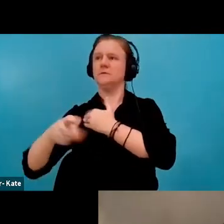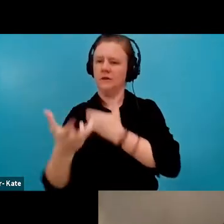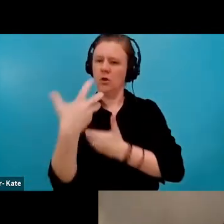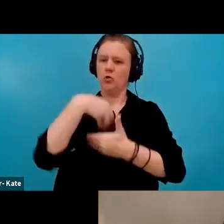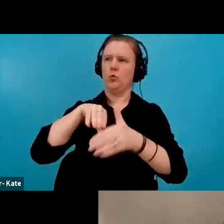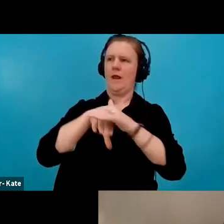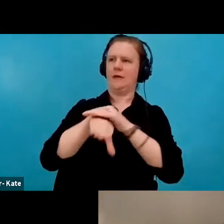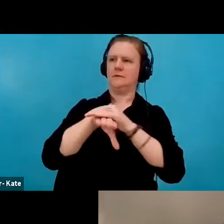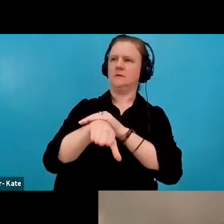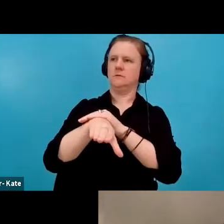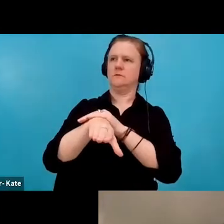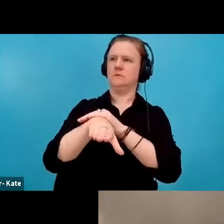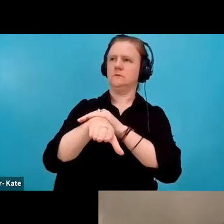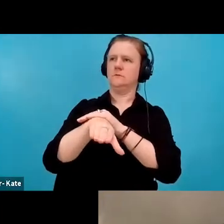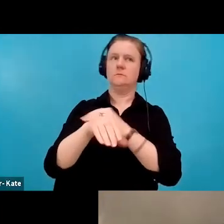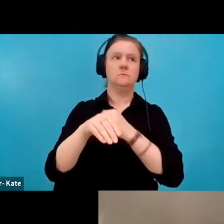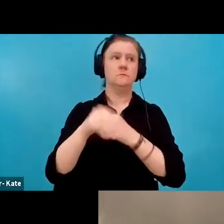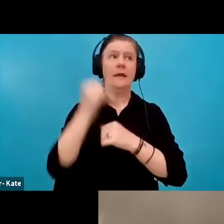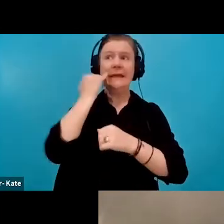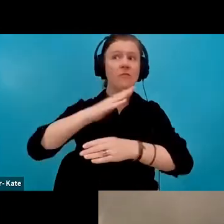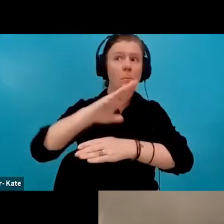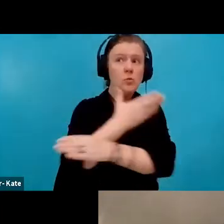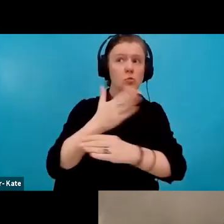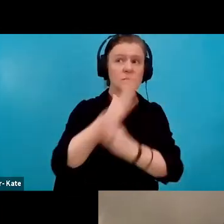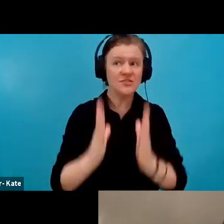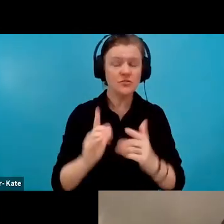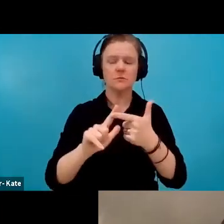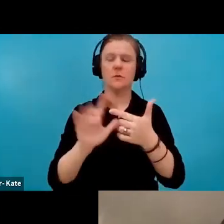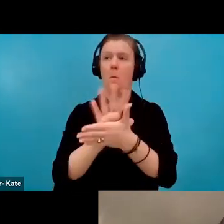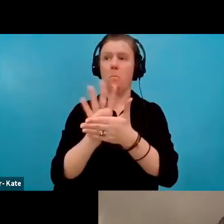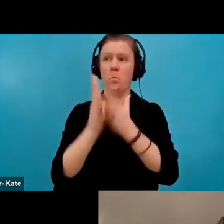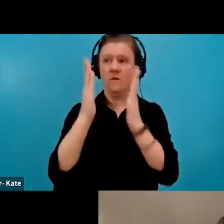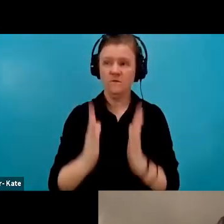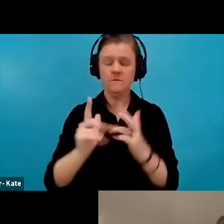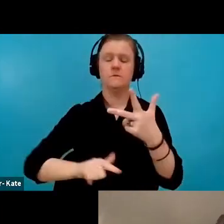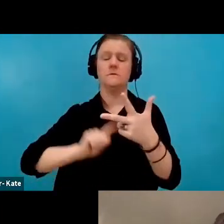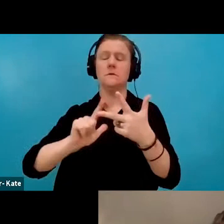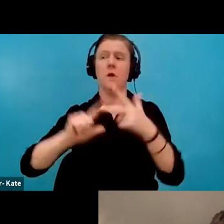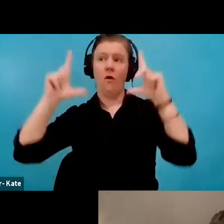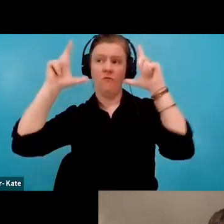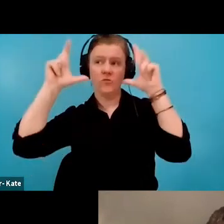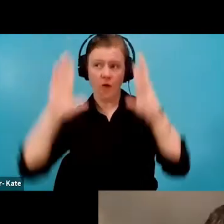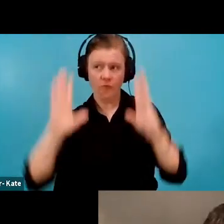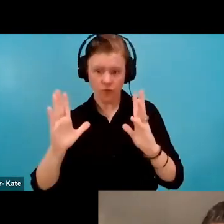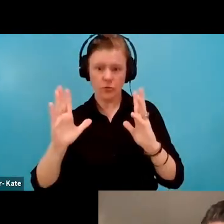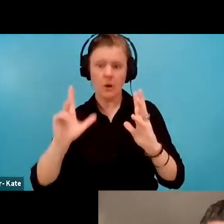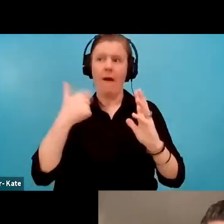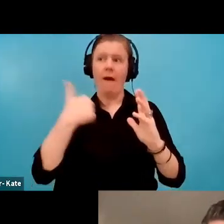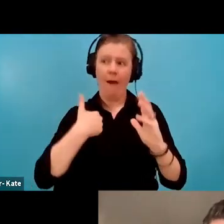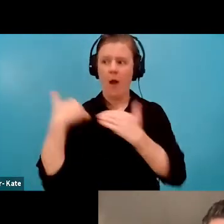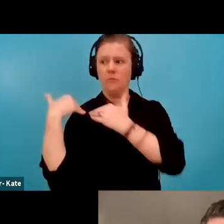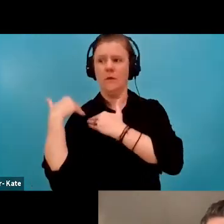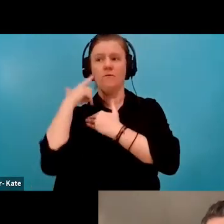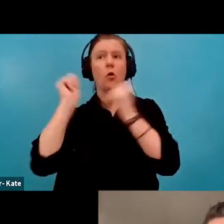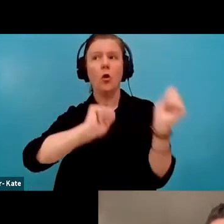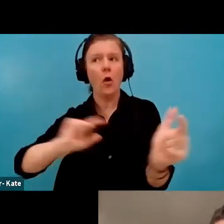makes music, who makes films. What it means is I have accepted a responsibility to my fellow human beings, and I believe